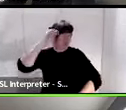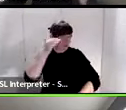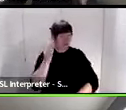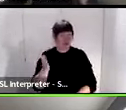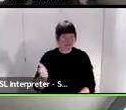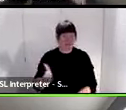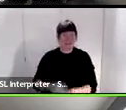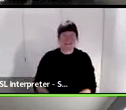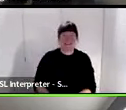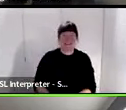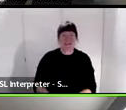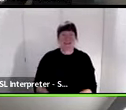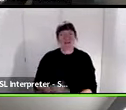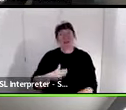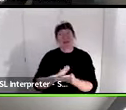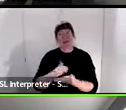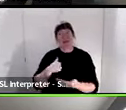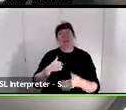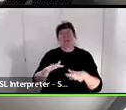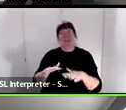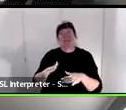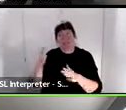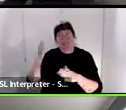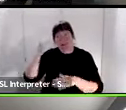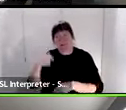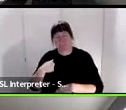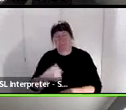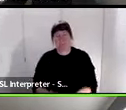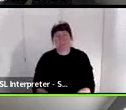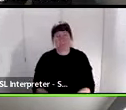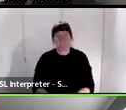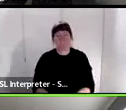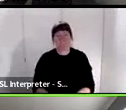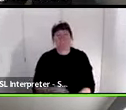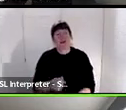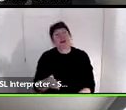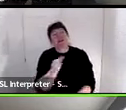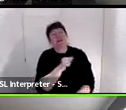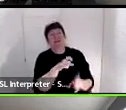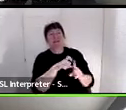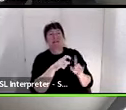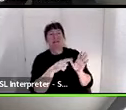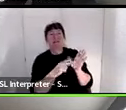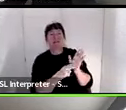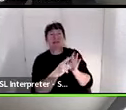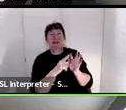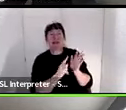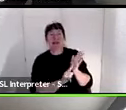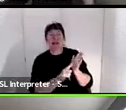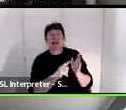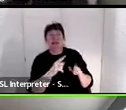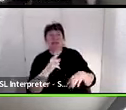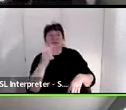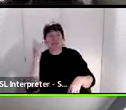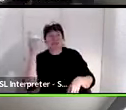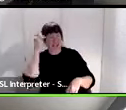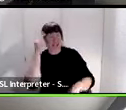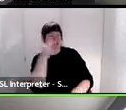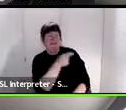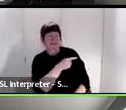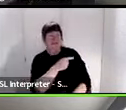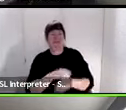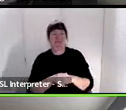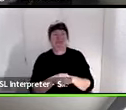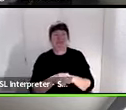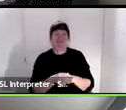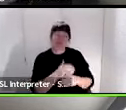keeps me on my toes. And this is Daniel, her father, next to me, who's here